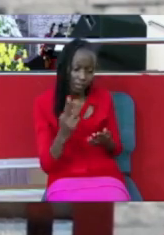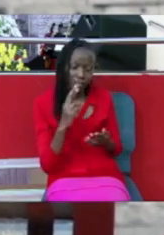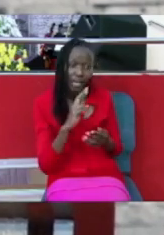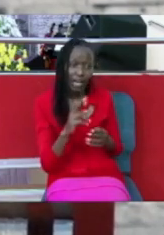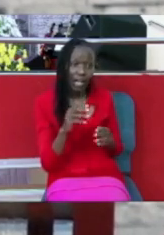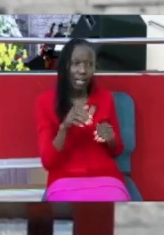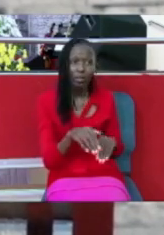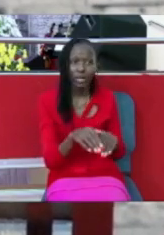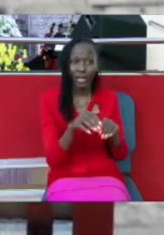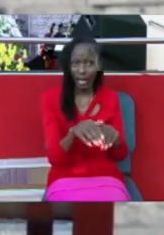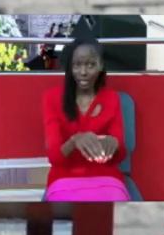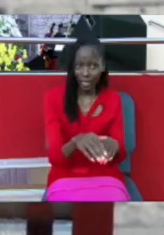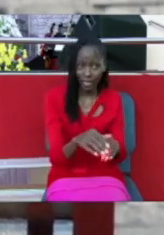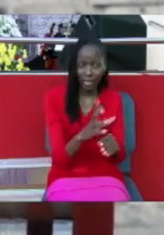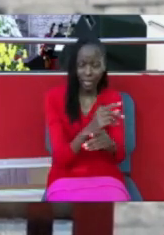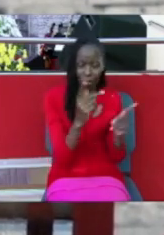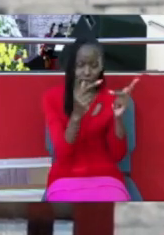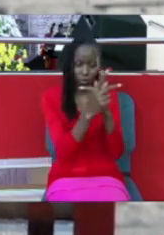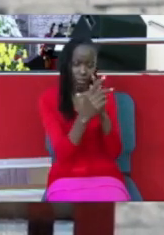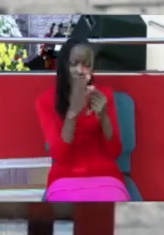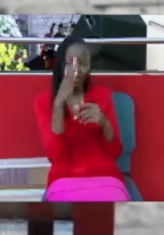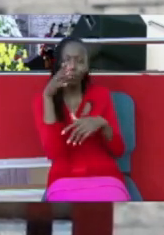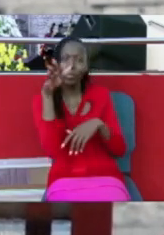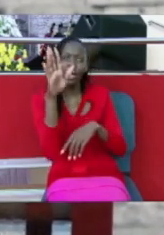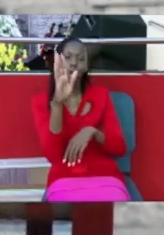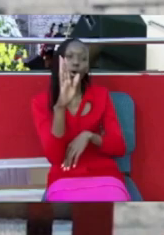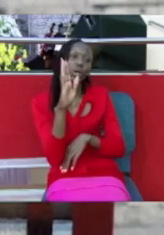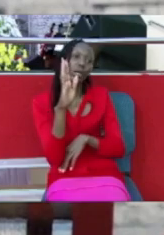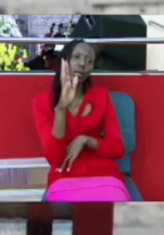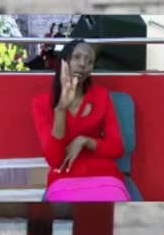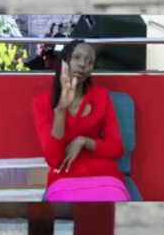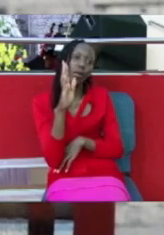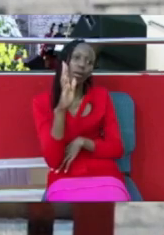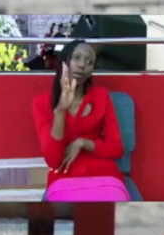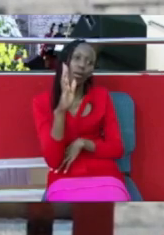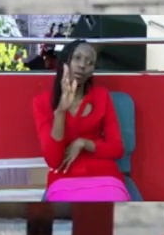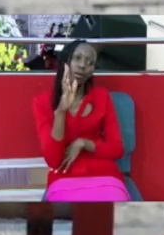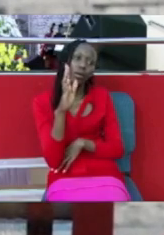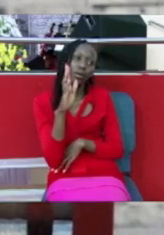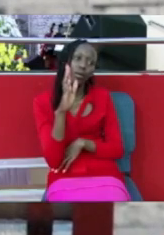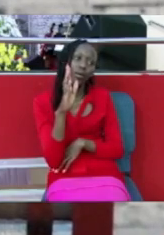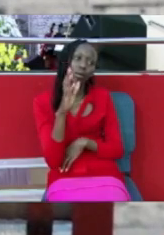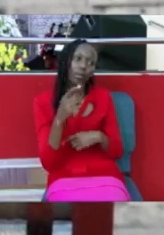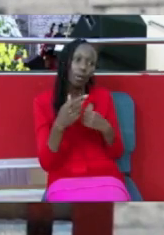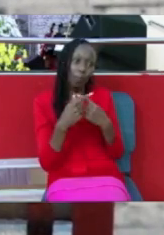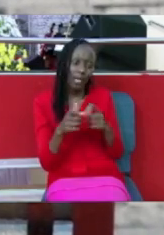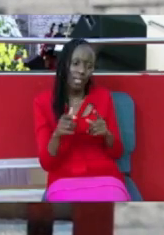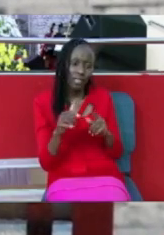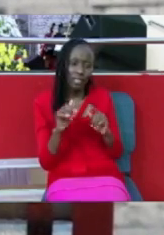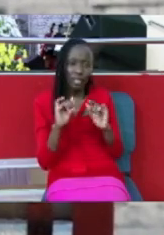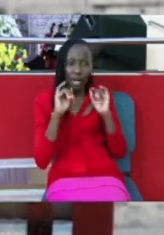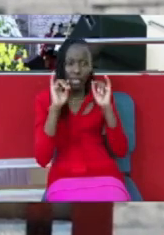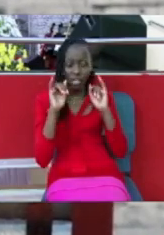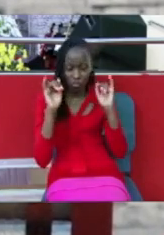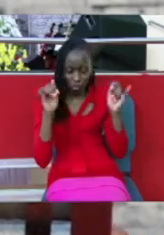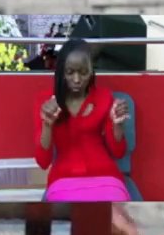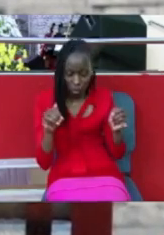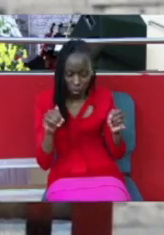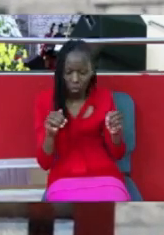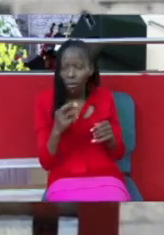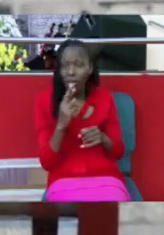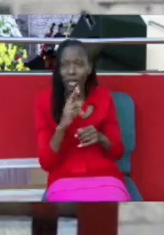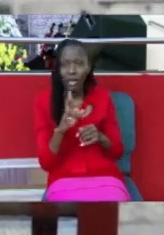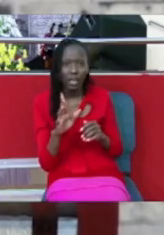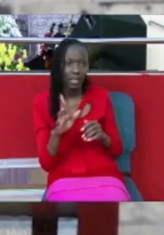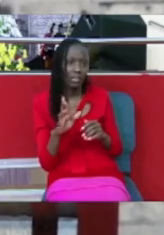and protected by the Lord. Kwamba wenye haki wanaongozwa na kulindwa na Mungu. But the evil are on the way lakini to their